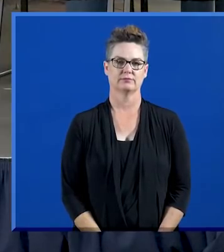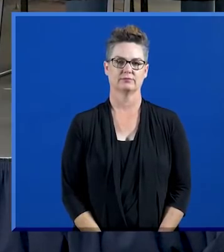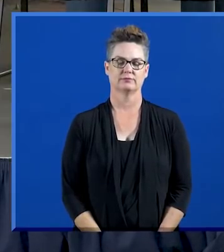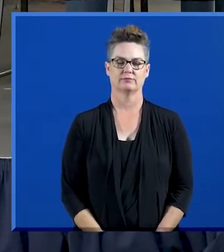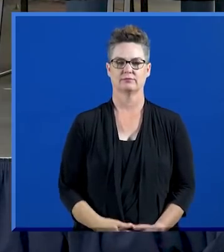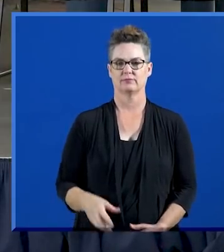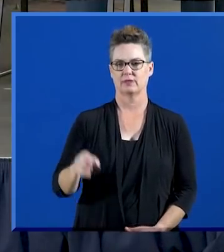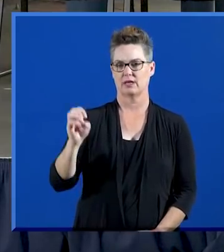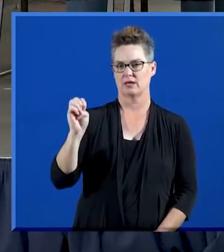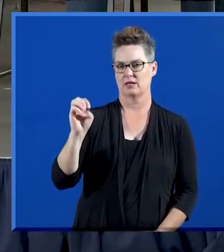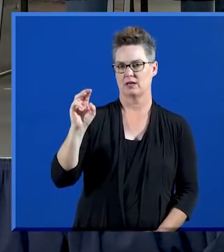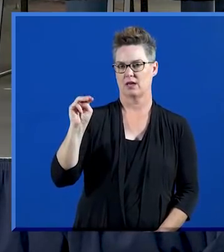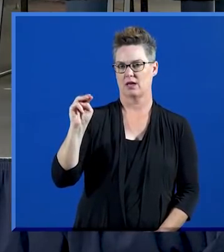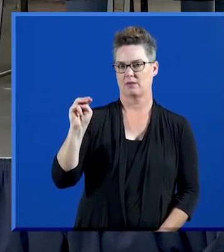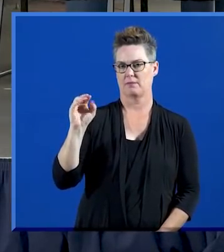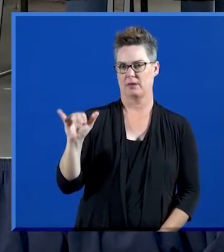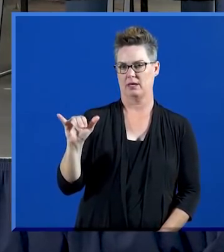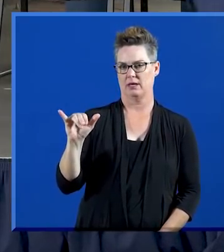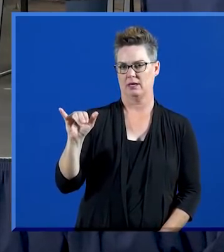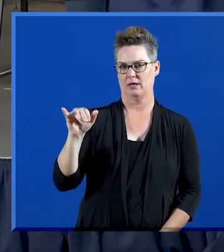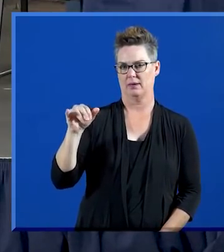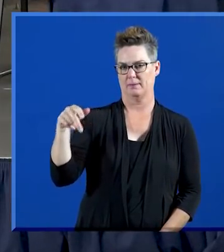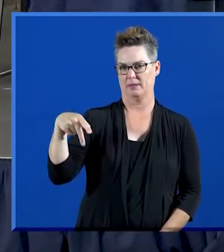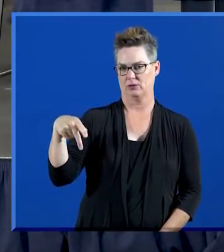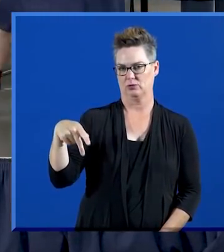Emmy Pierce.